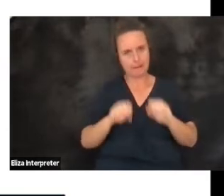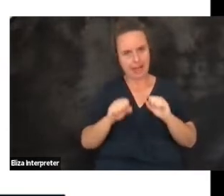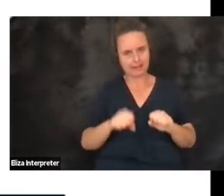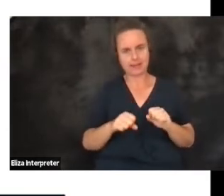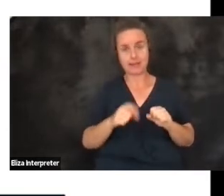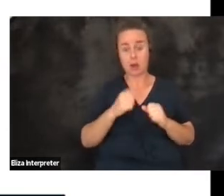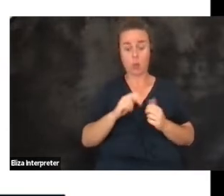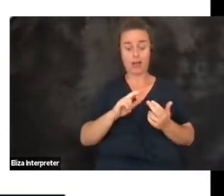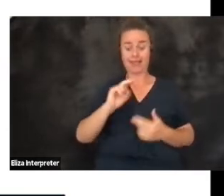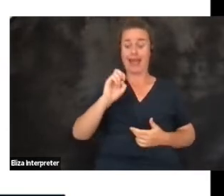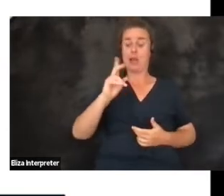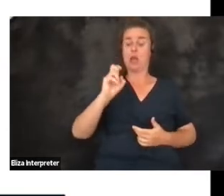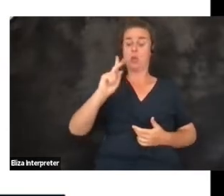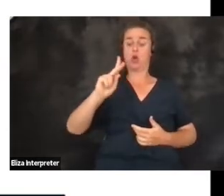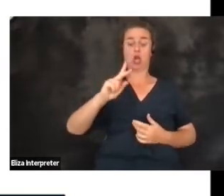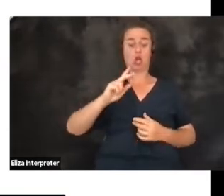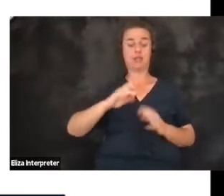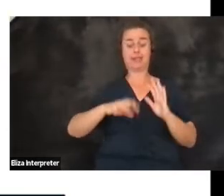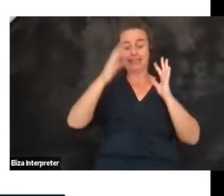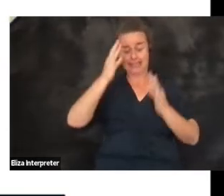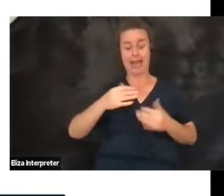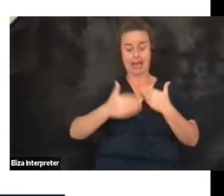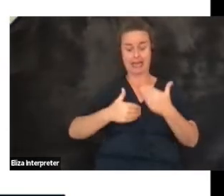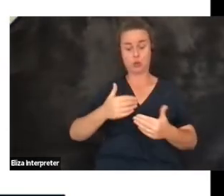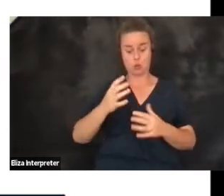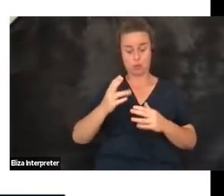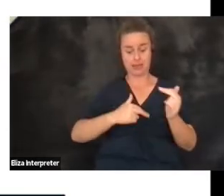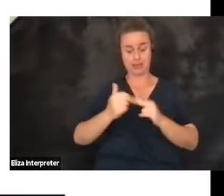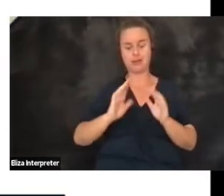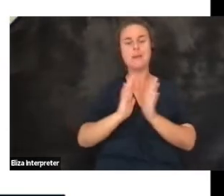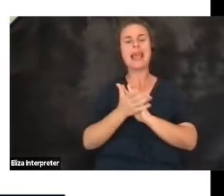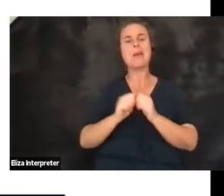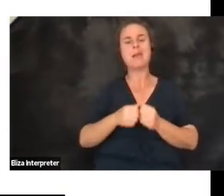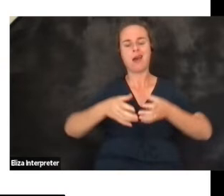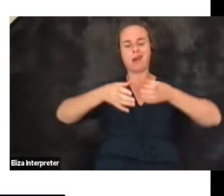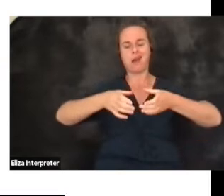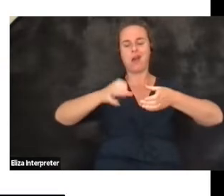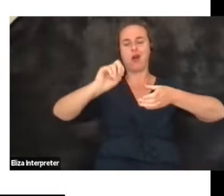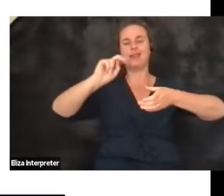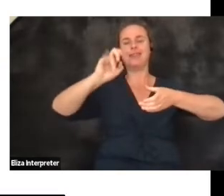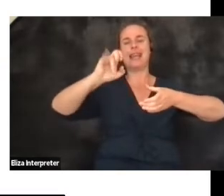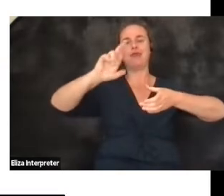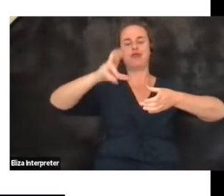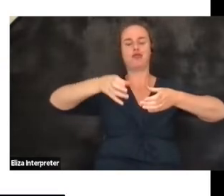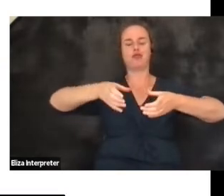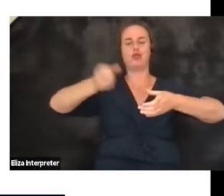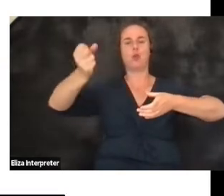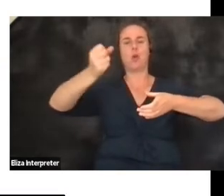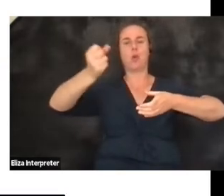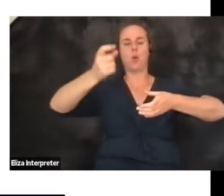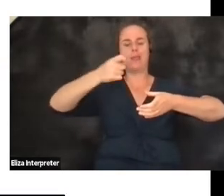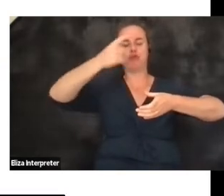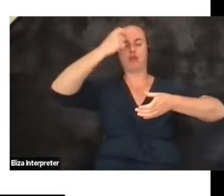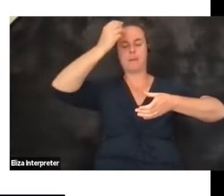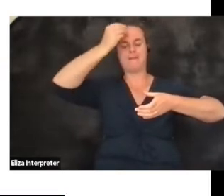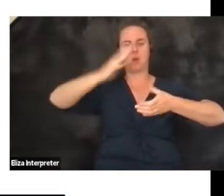build, became that container that holds their